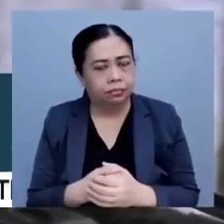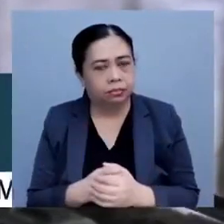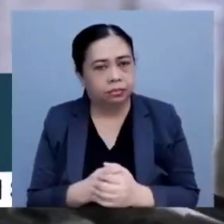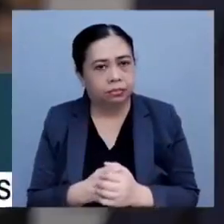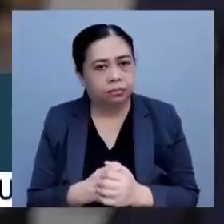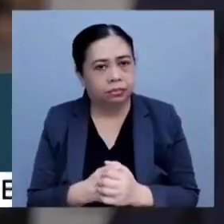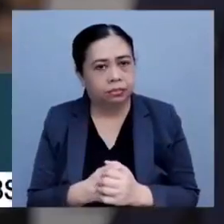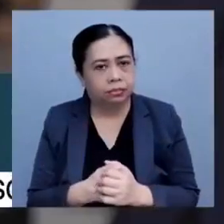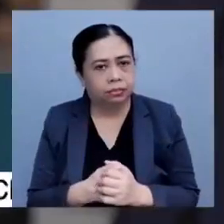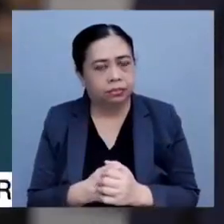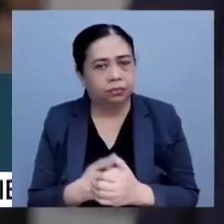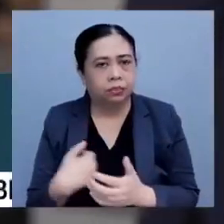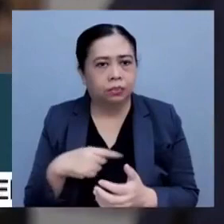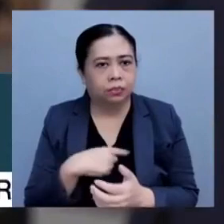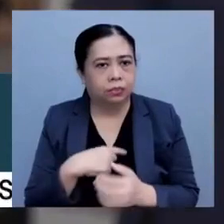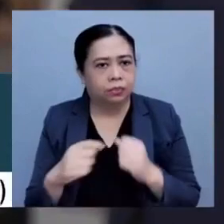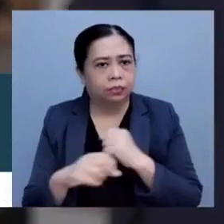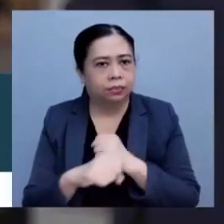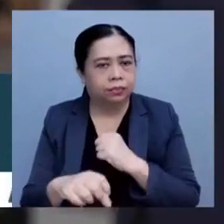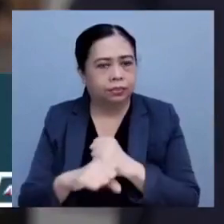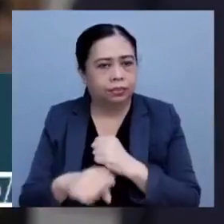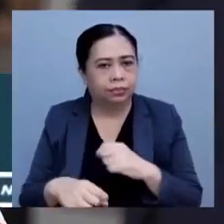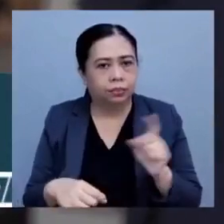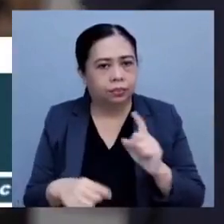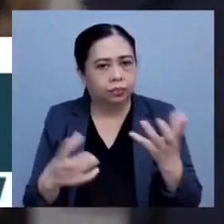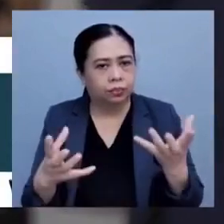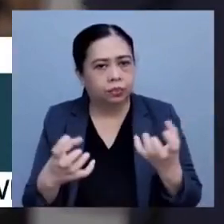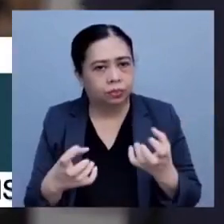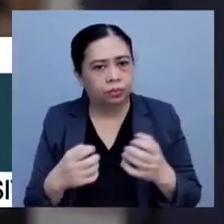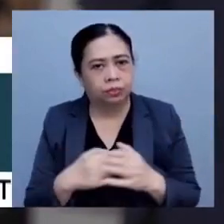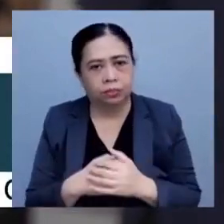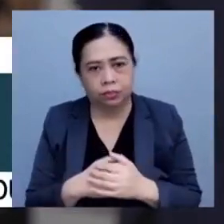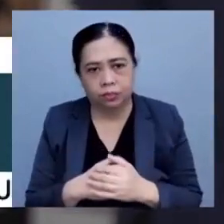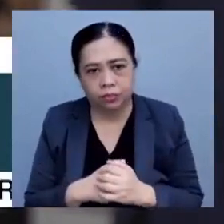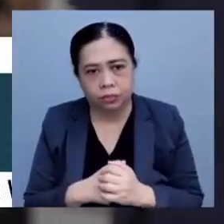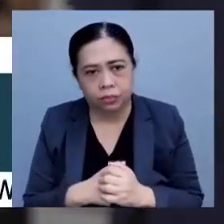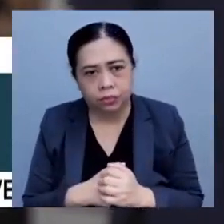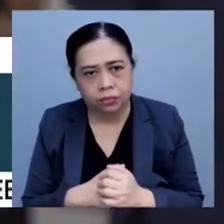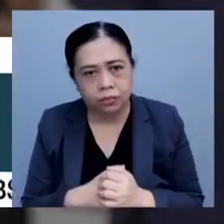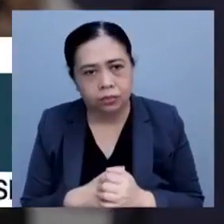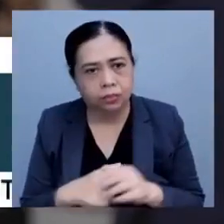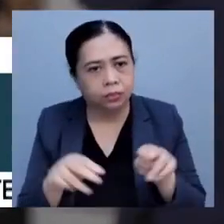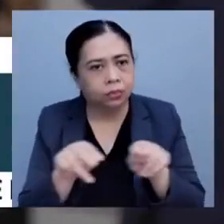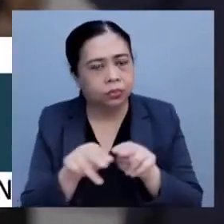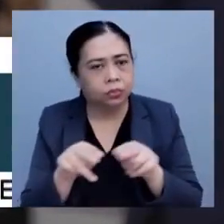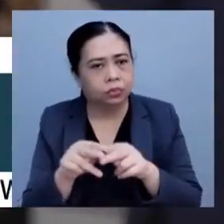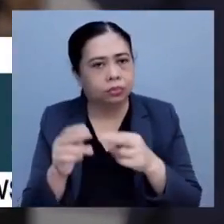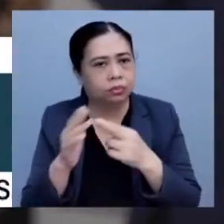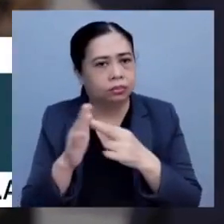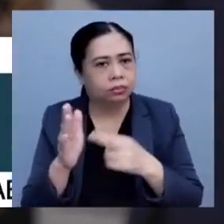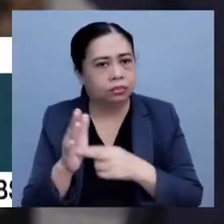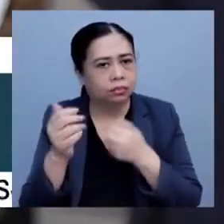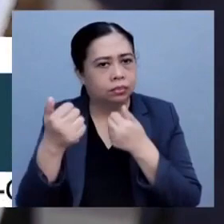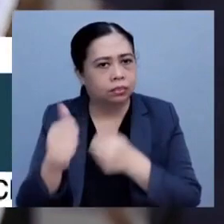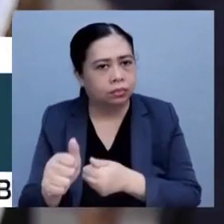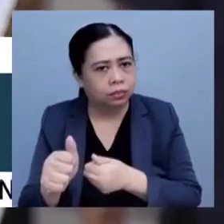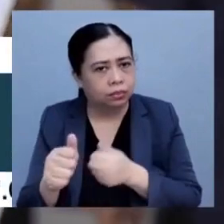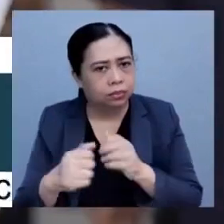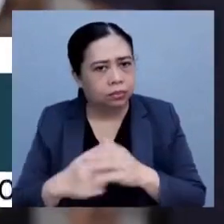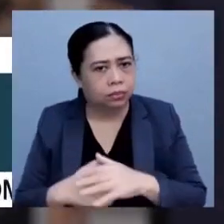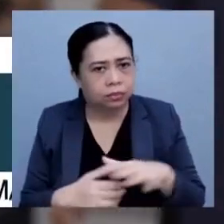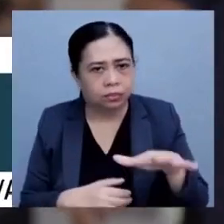we promote. I think what we want is the normal rules-based international order that has served